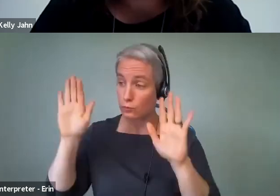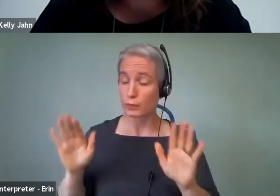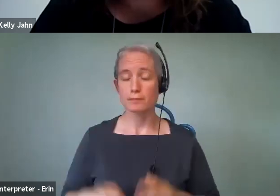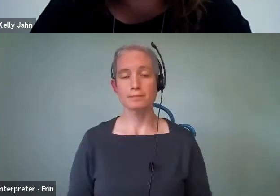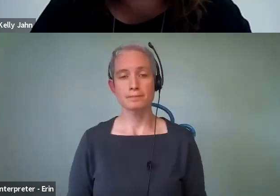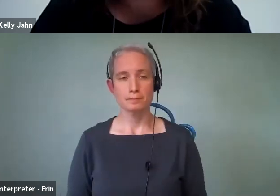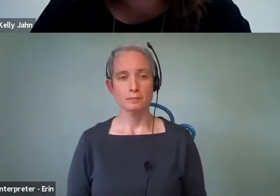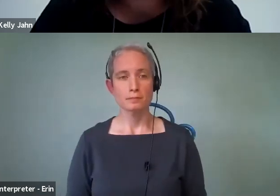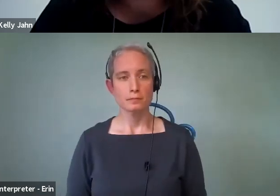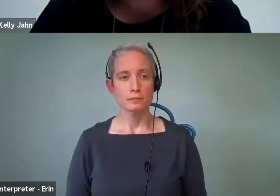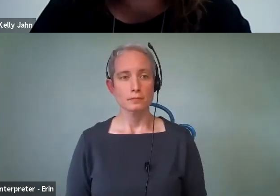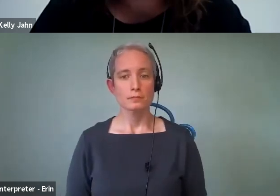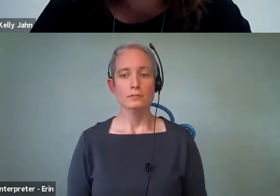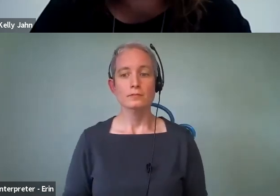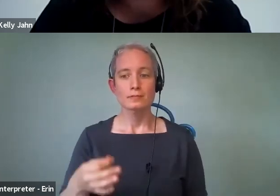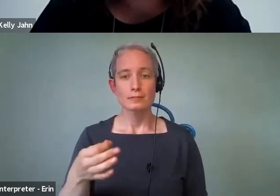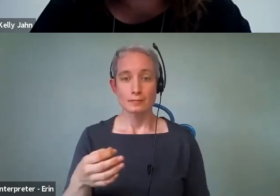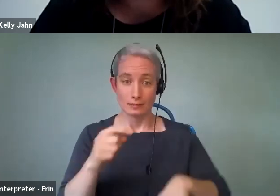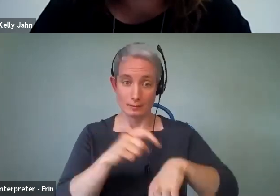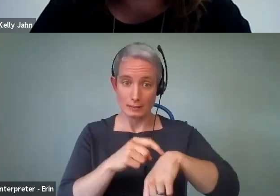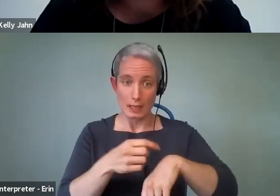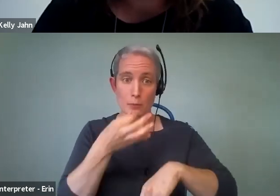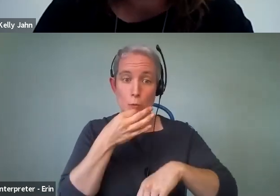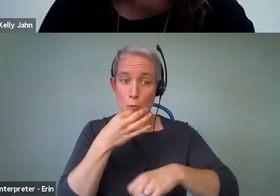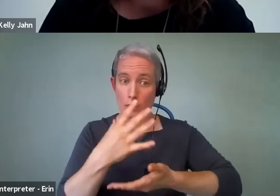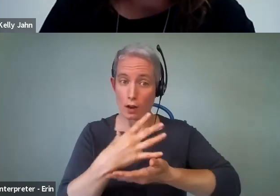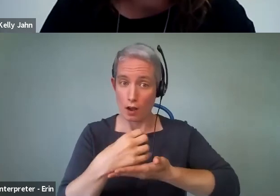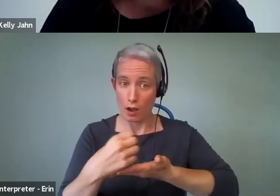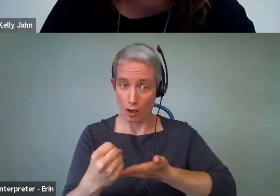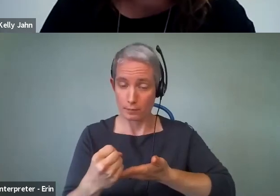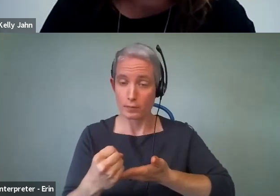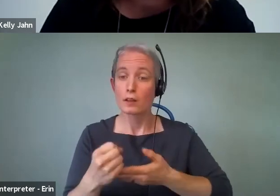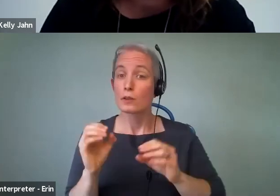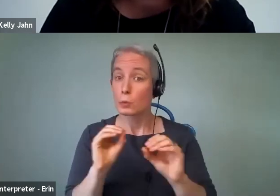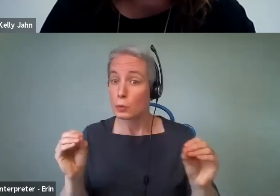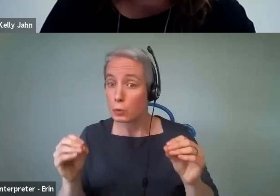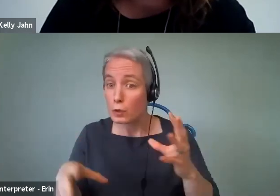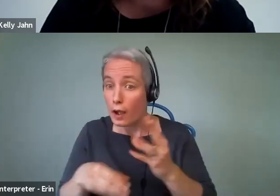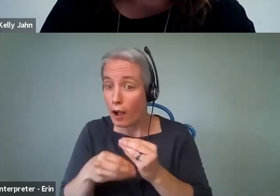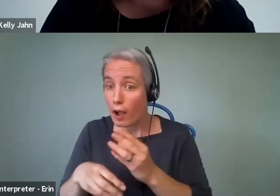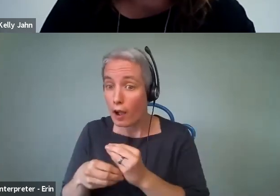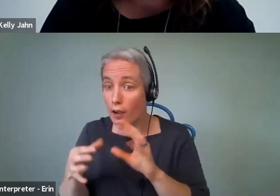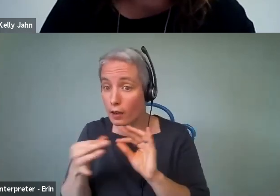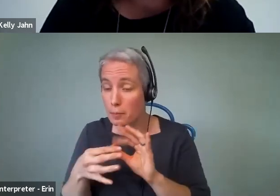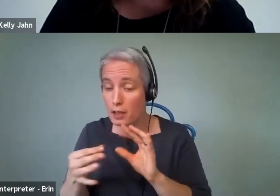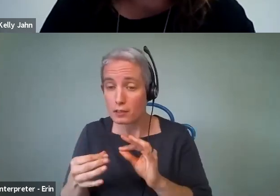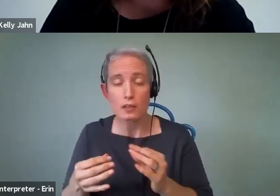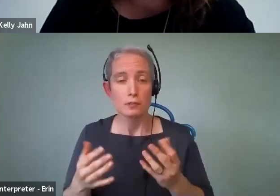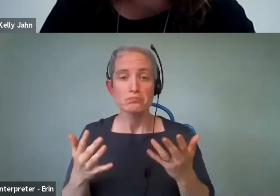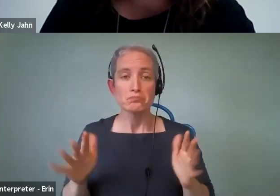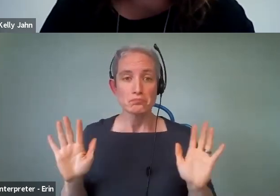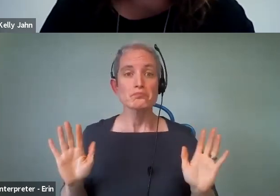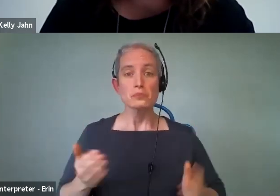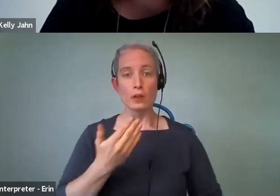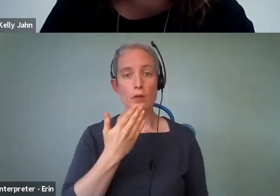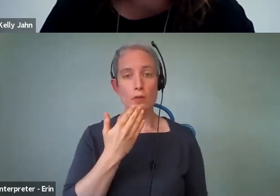Well, we're closing in on our time. If no one else had anything to add, I just want to thank all of our panelists